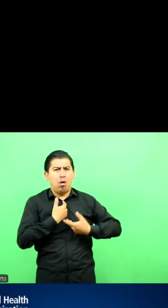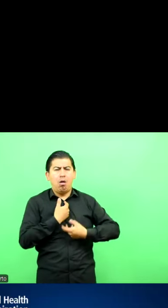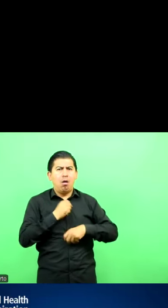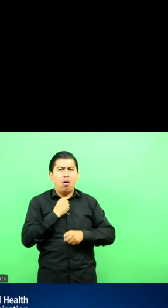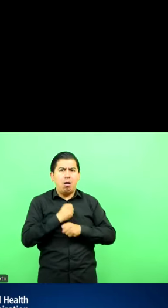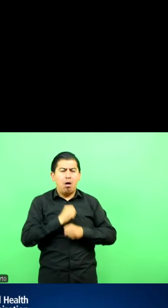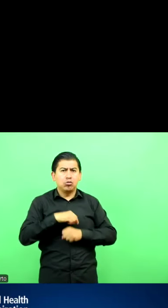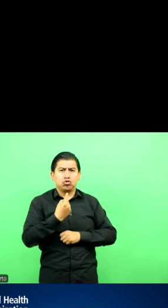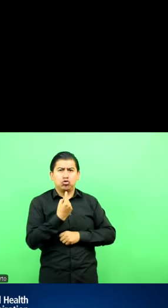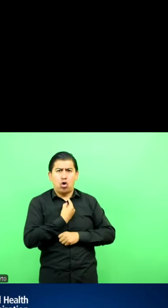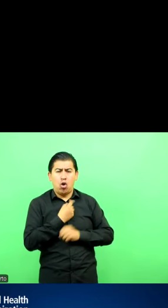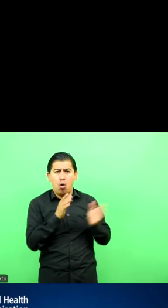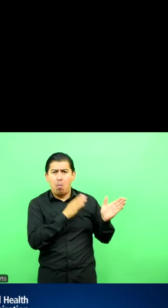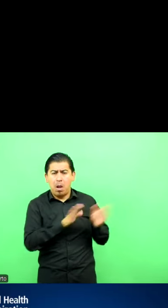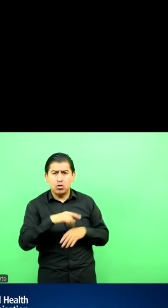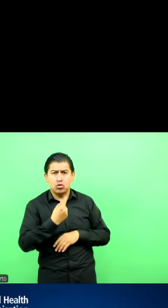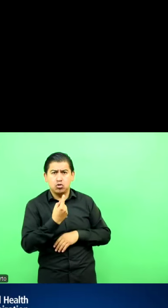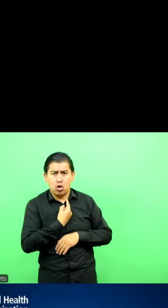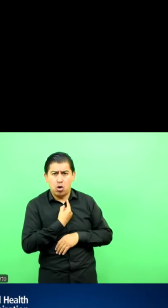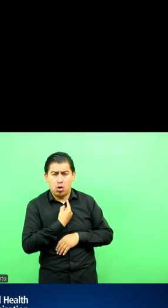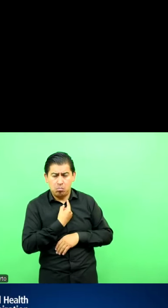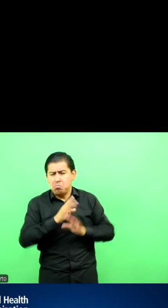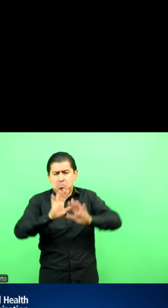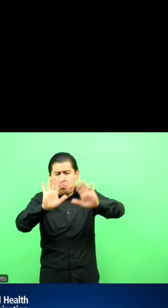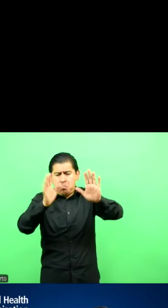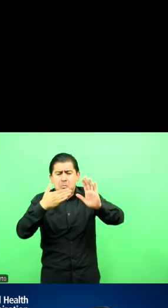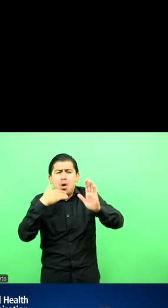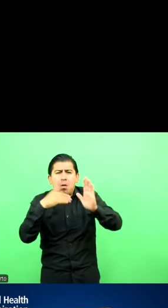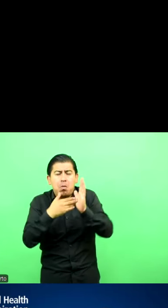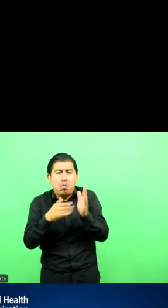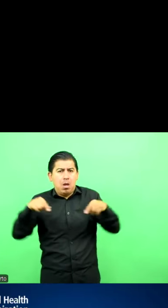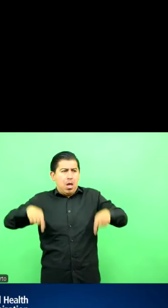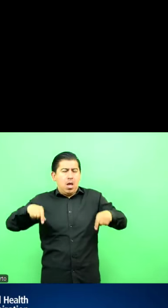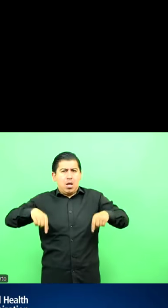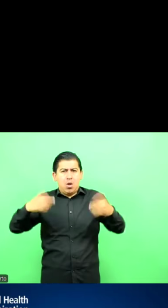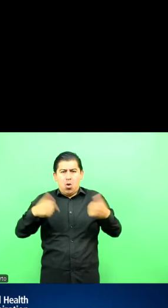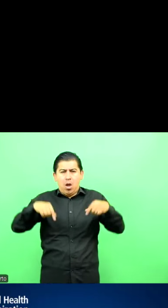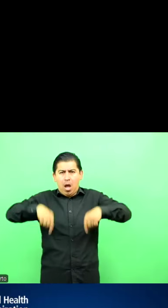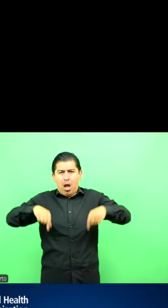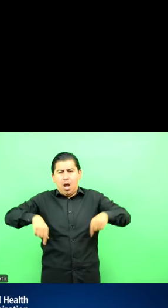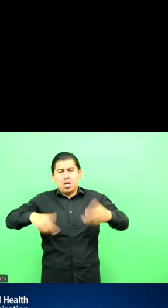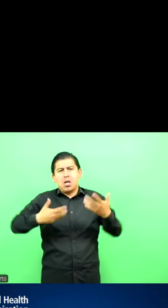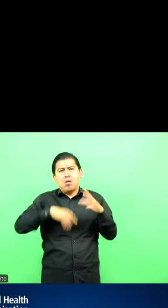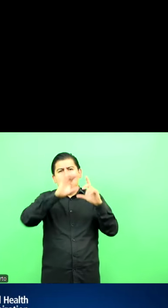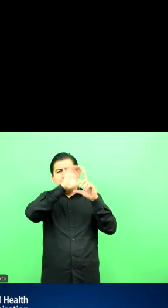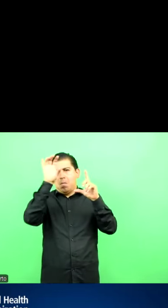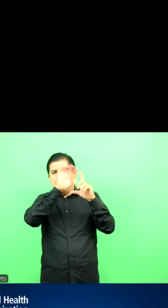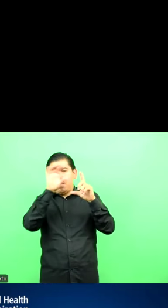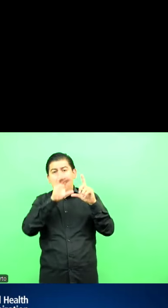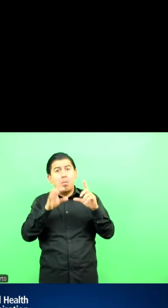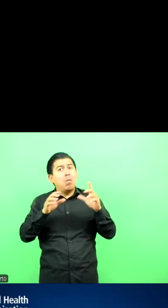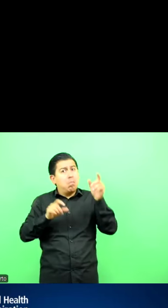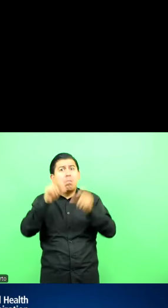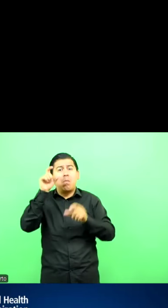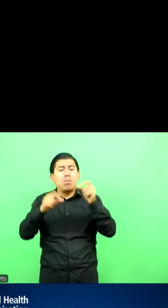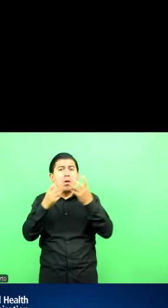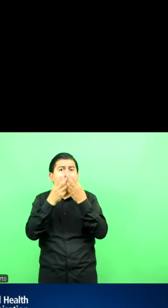for a particular group. It is everybody's job. That's the reason it's very important to identify the partners at different levels,